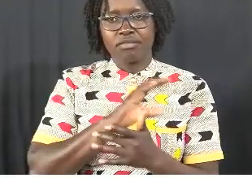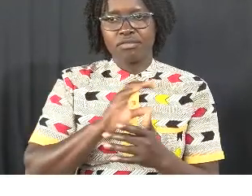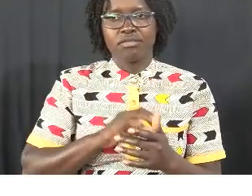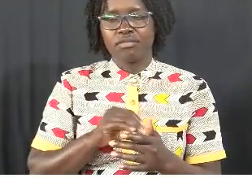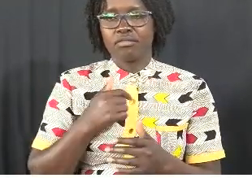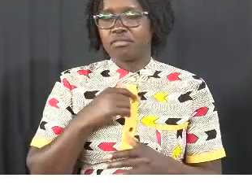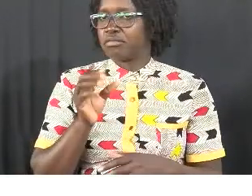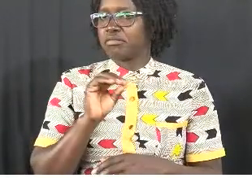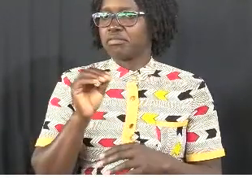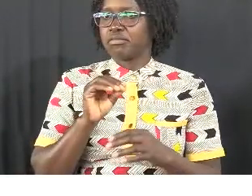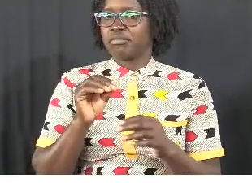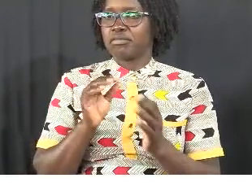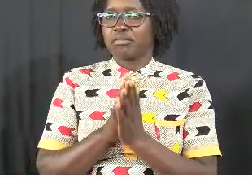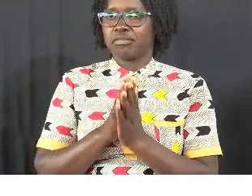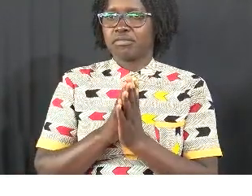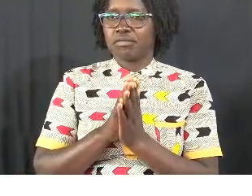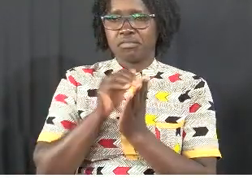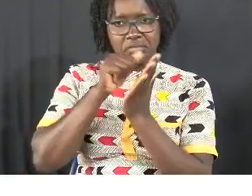not take pork.